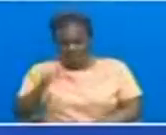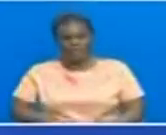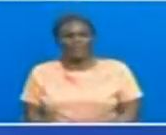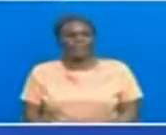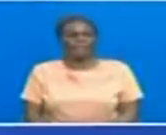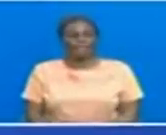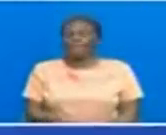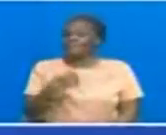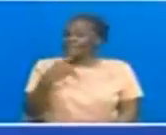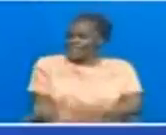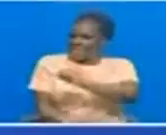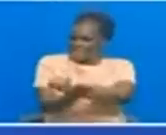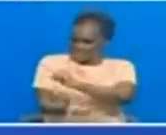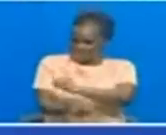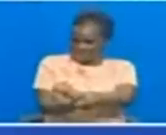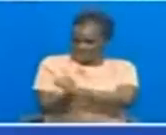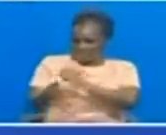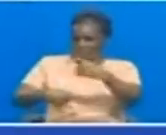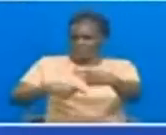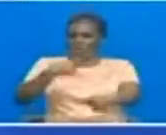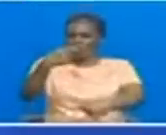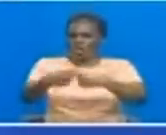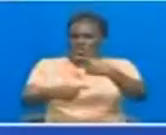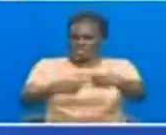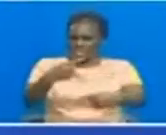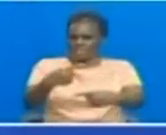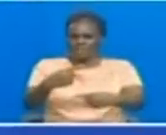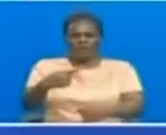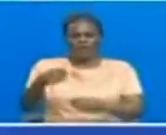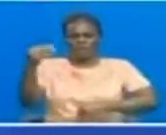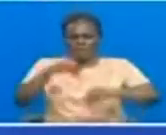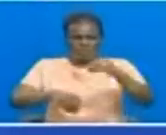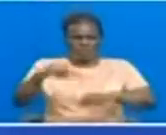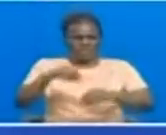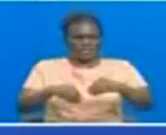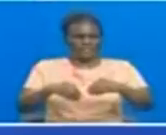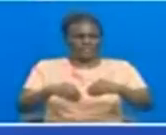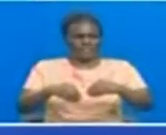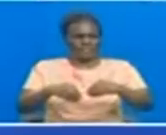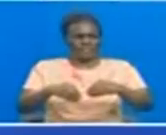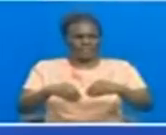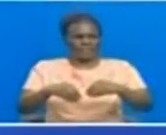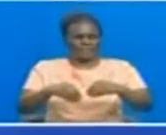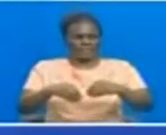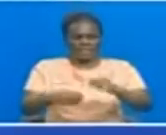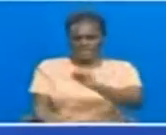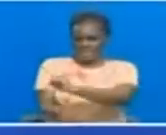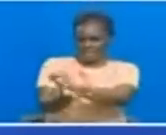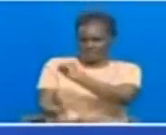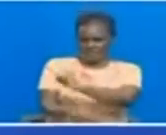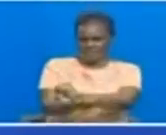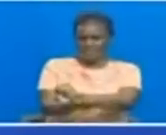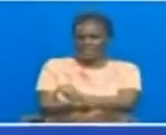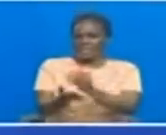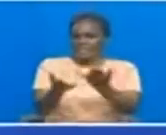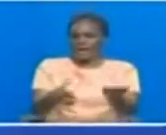So tell us. So this is actually the process of going, of voting. Sure. So take us through it. Currently,